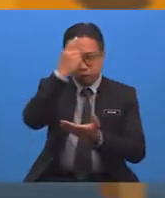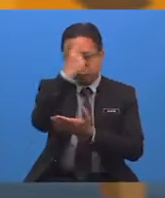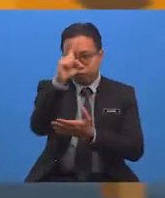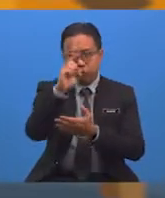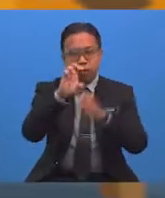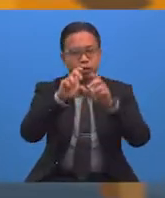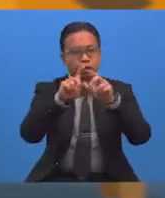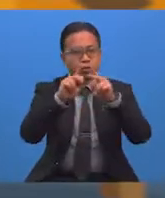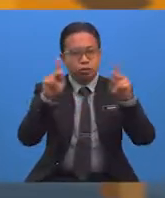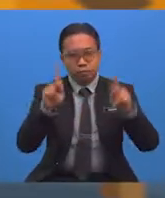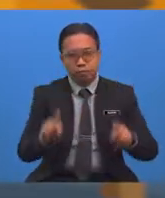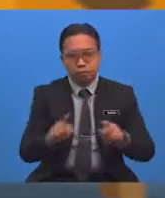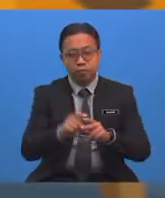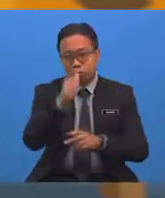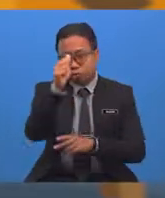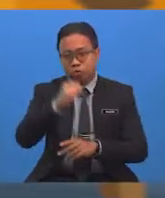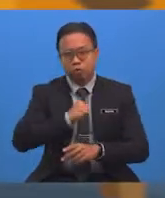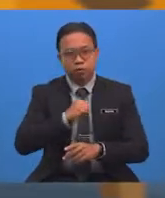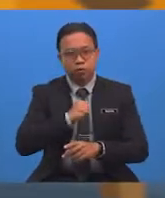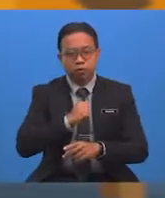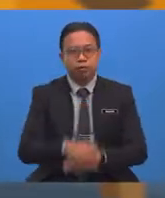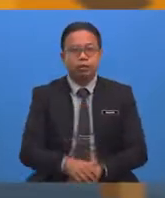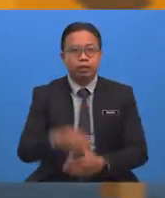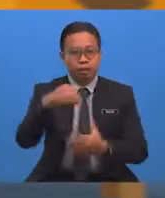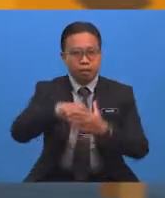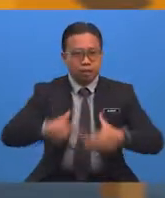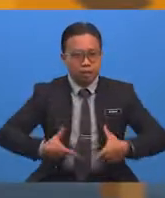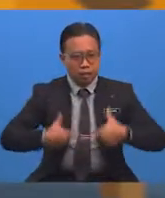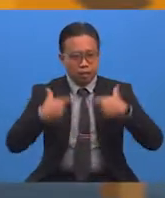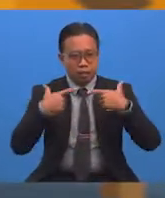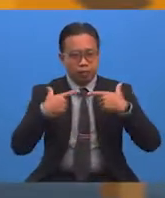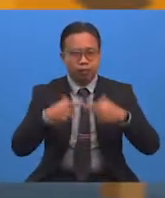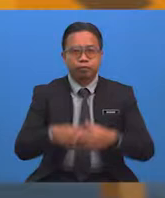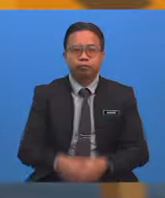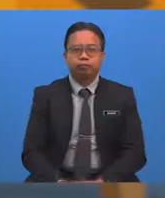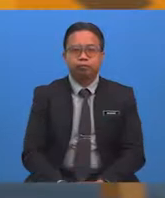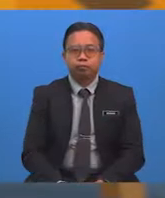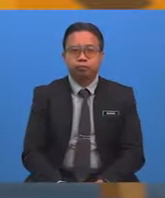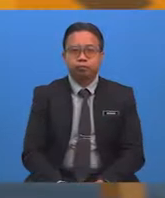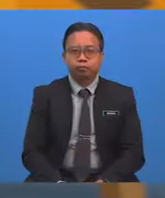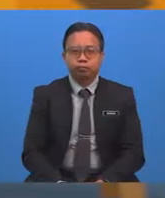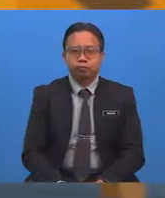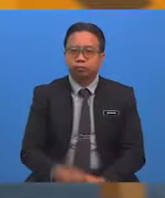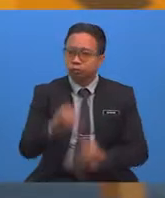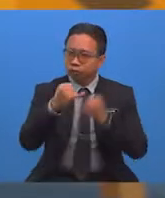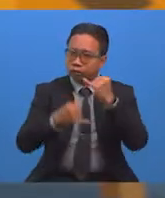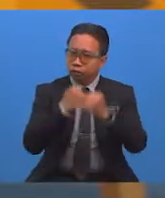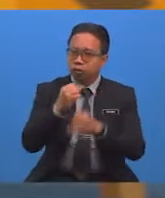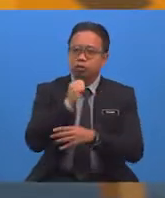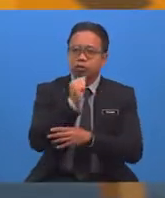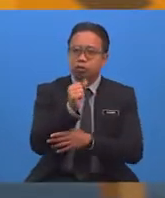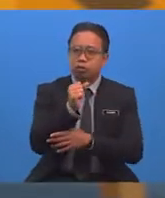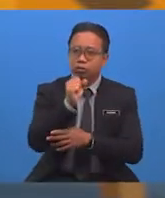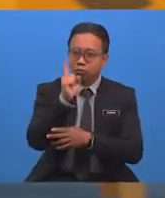exam and not for ourselves. Real life does not happen this way. Success is not